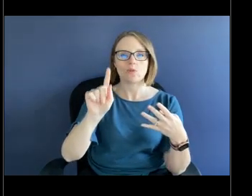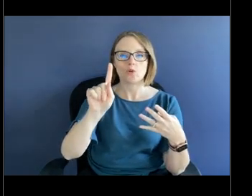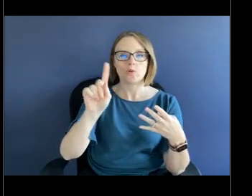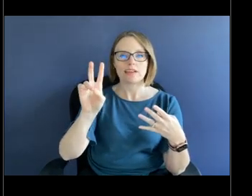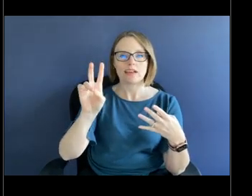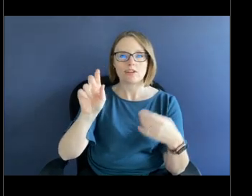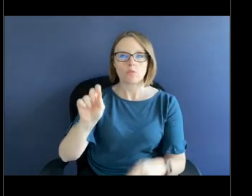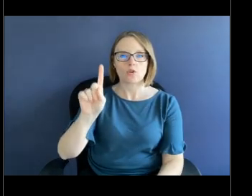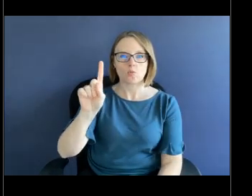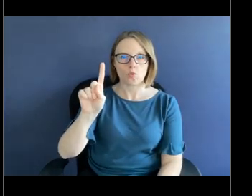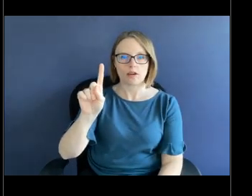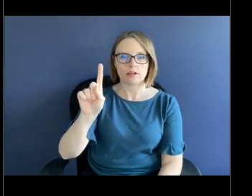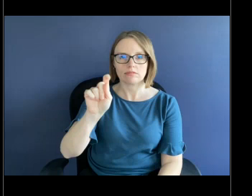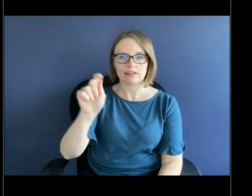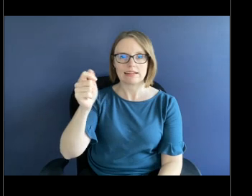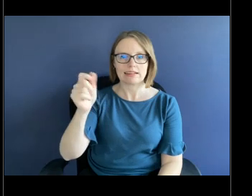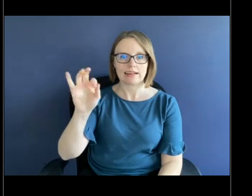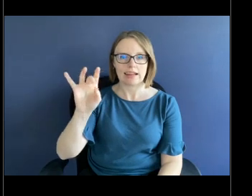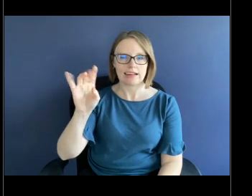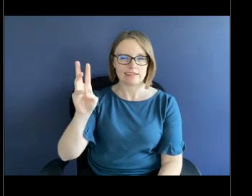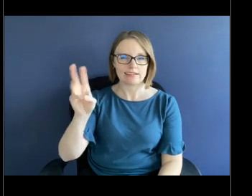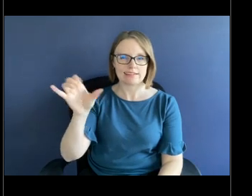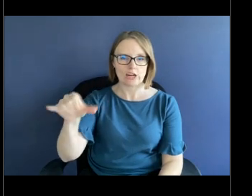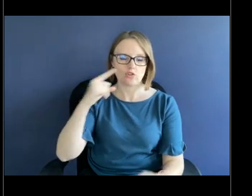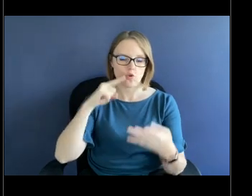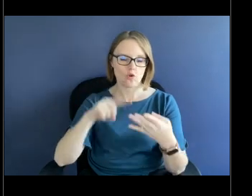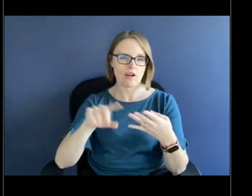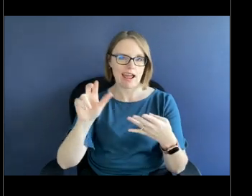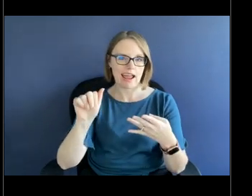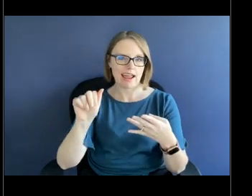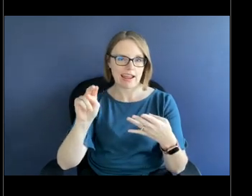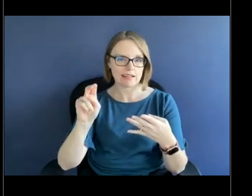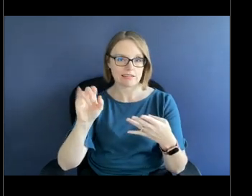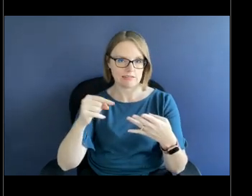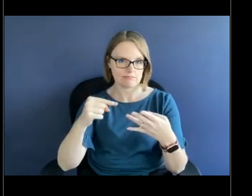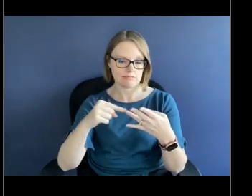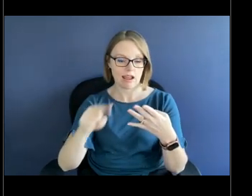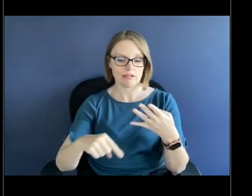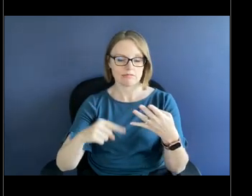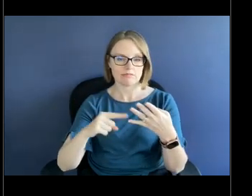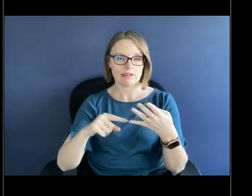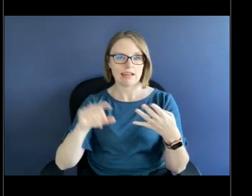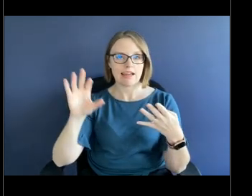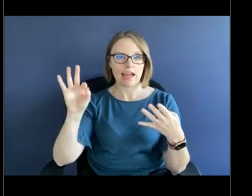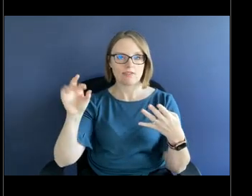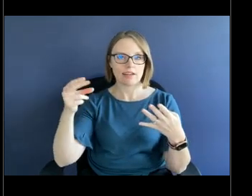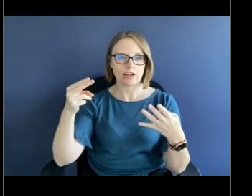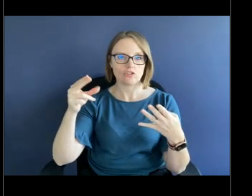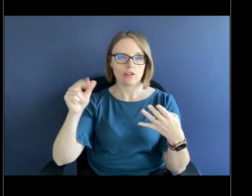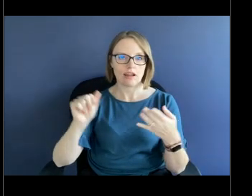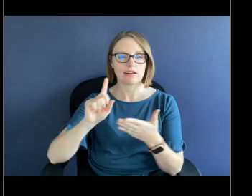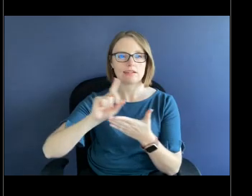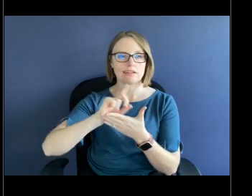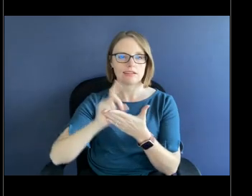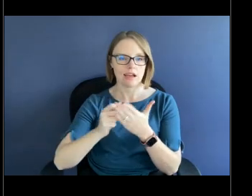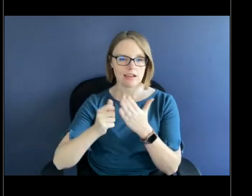A117.1 1986 standard, and the Fair Housing Act Design